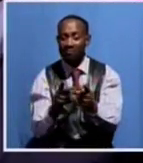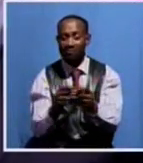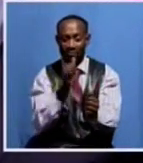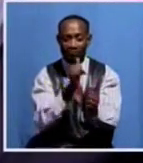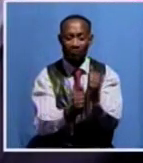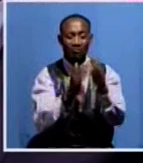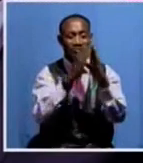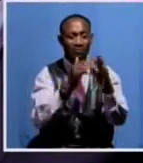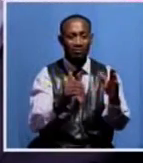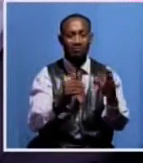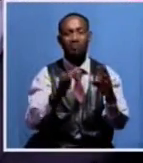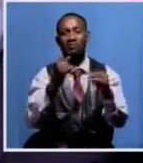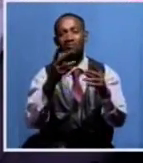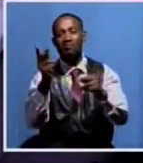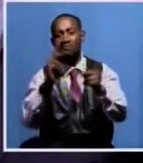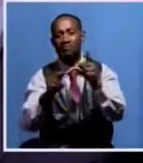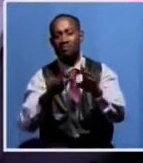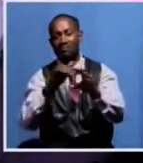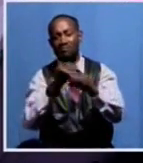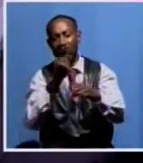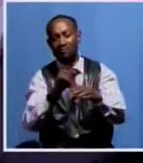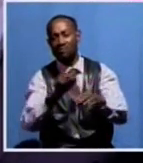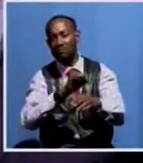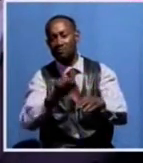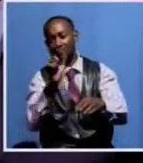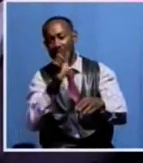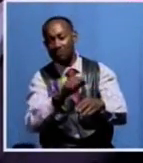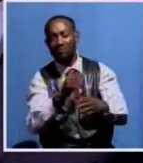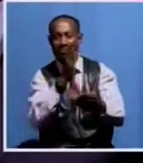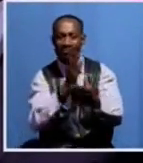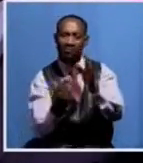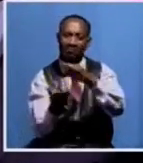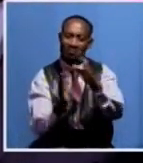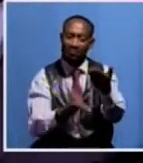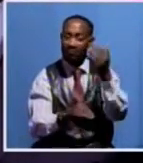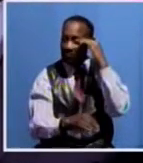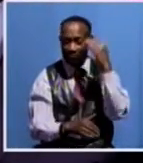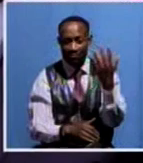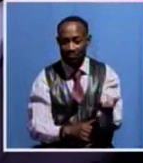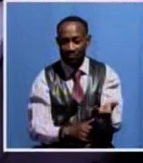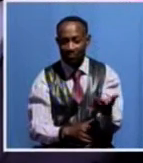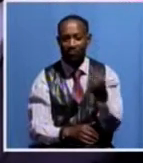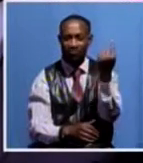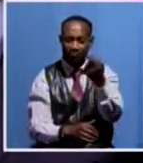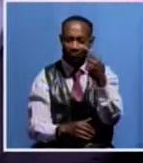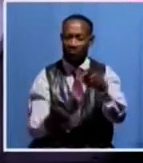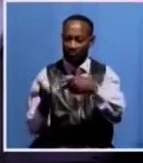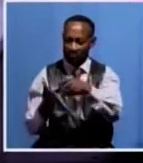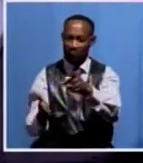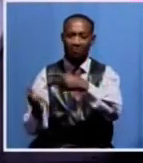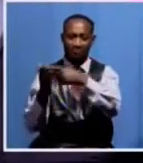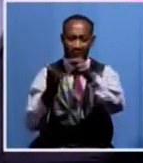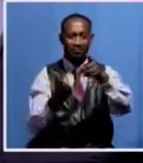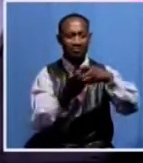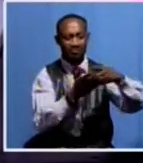how many people are in that household. You don't know if they're still alive, because some of the most vulnerable. You don't even know if they've actually been paid. Paid and so on, yeah. So those are